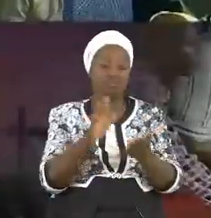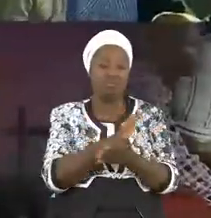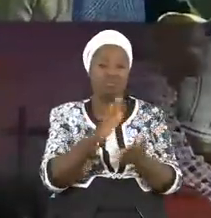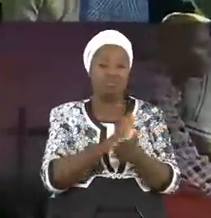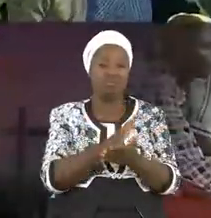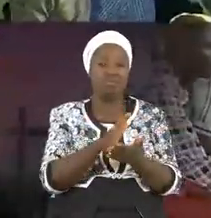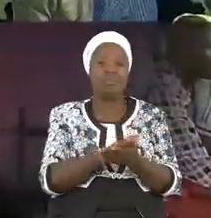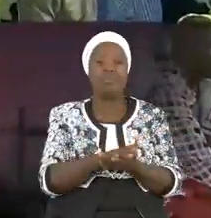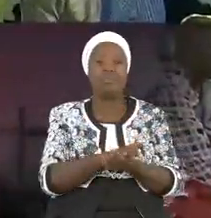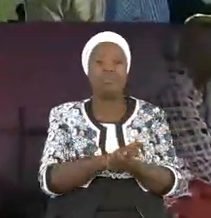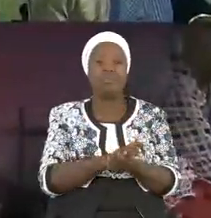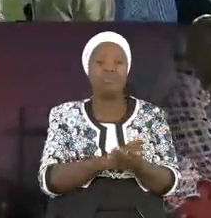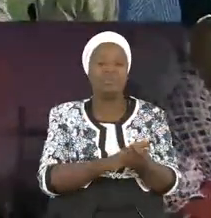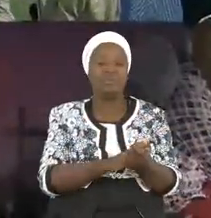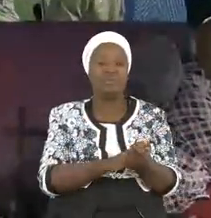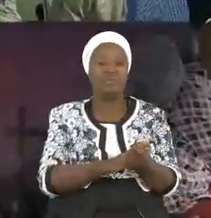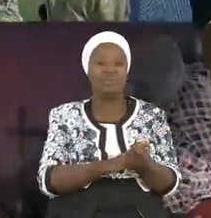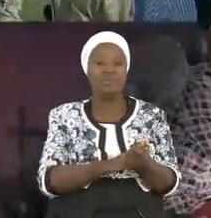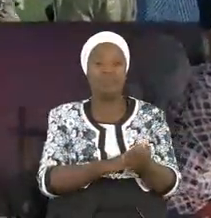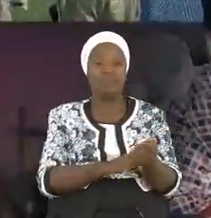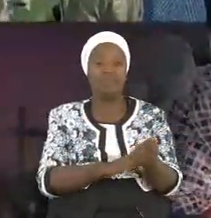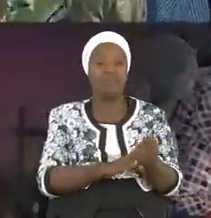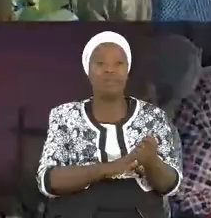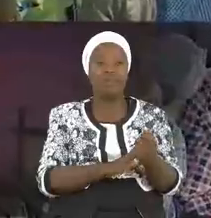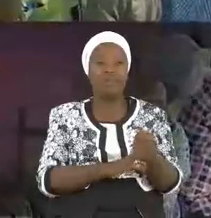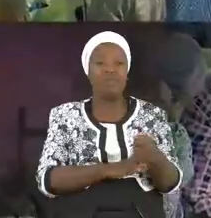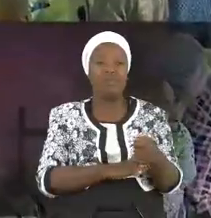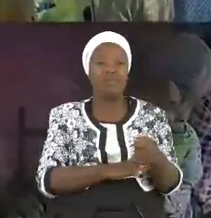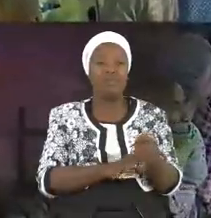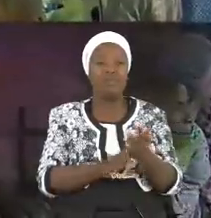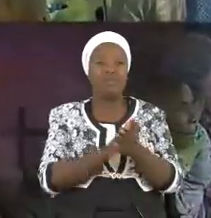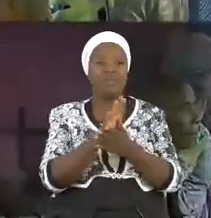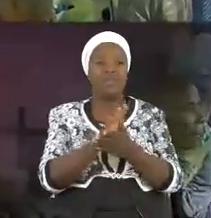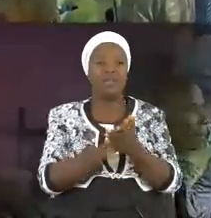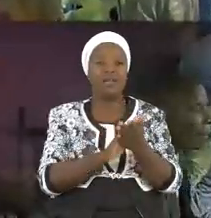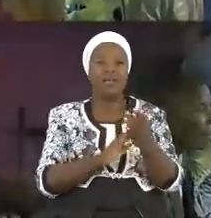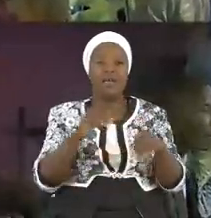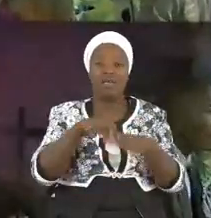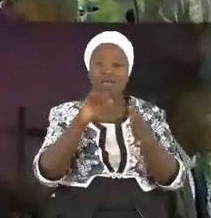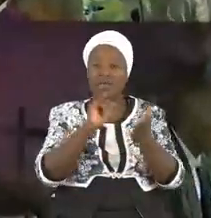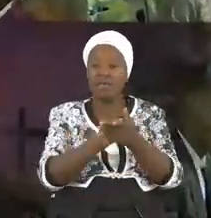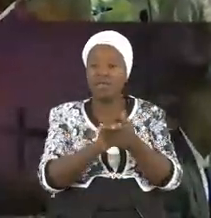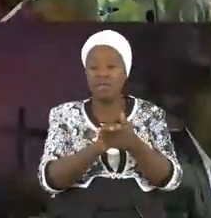In that package, you will open it. You have a letter written to you from our pastor